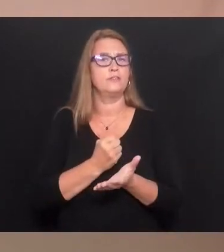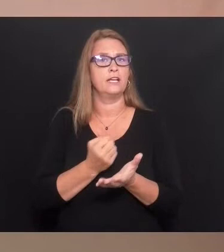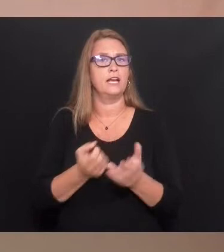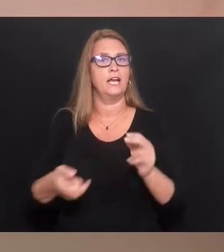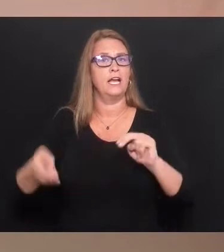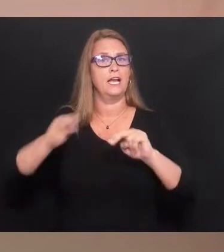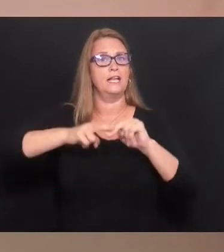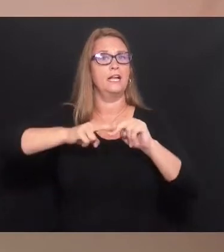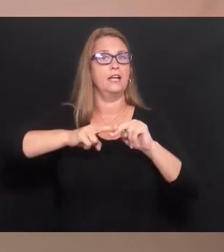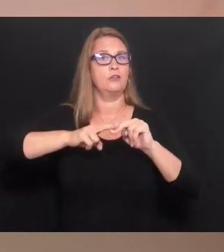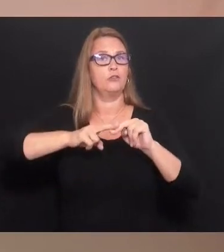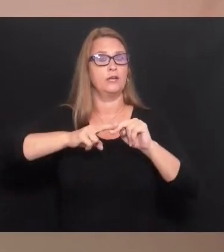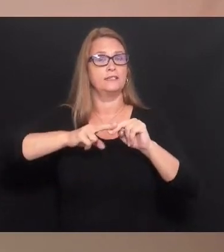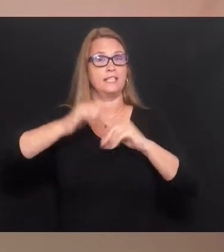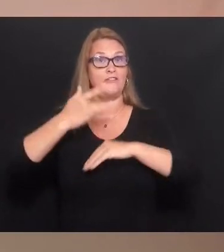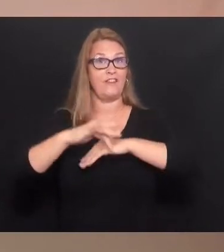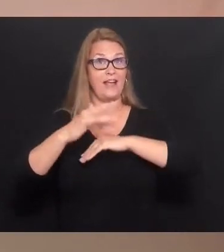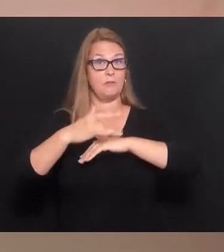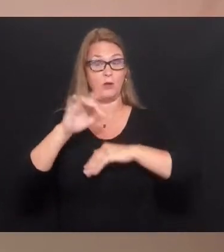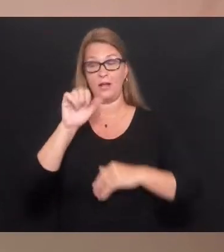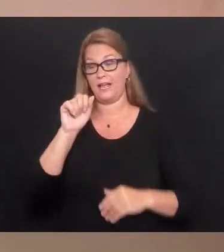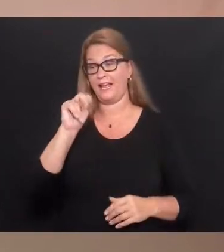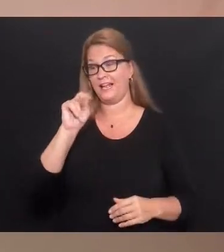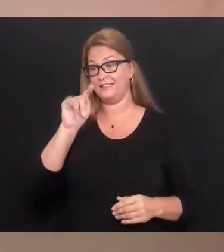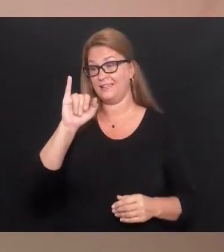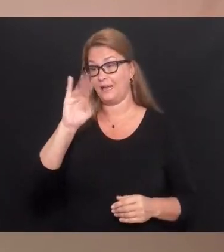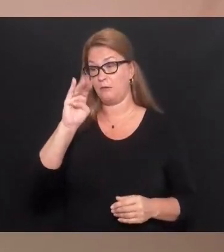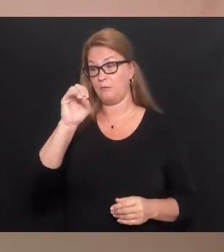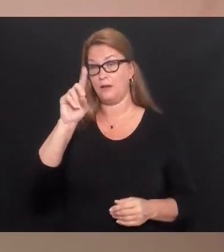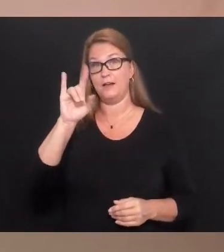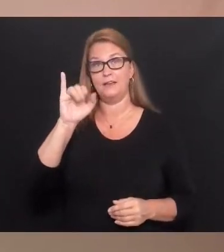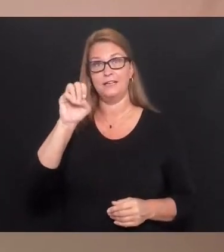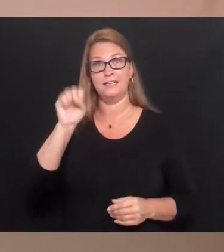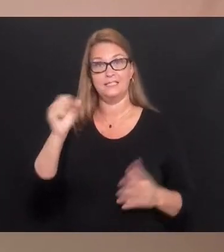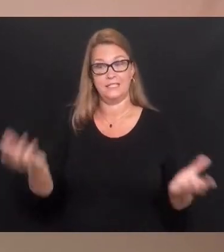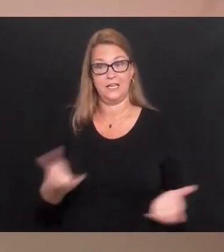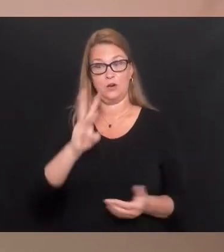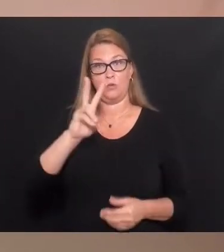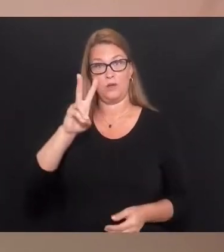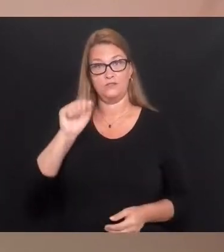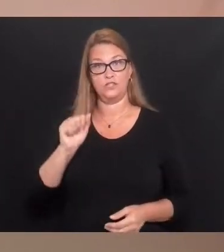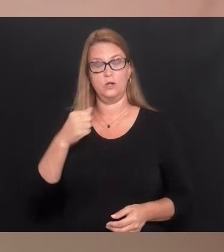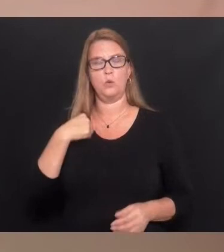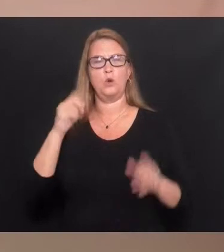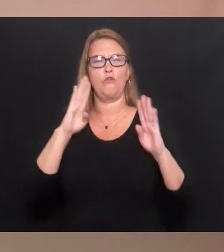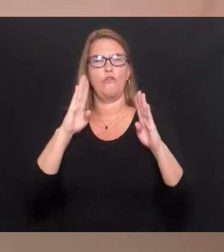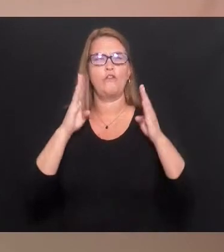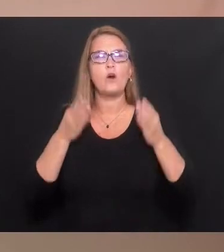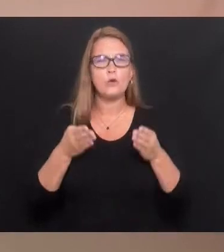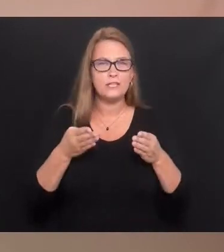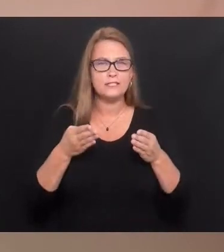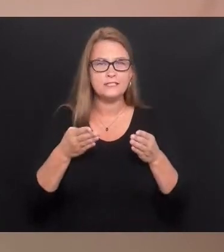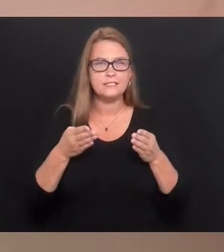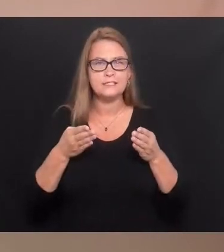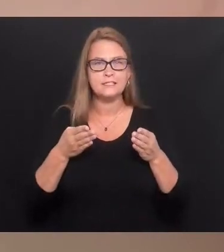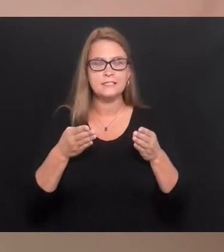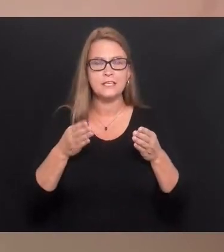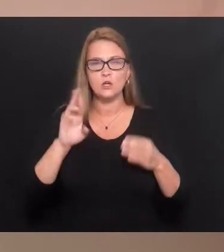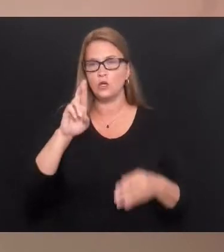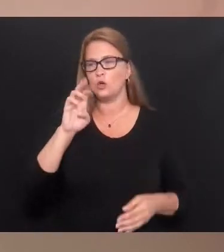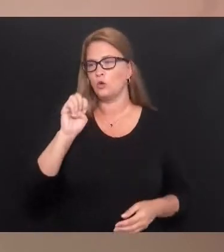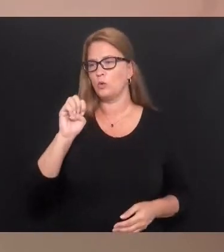increase in the available antibodies. We are specifically in West Virginia focused on the